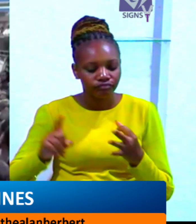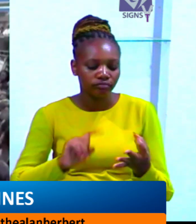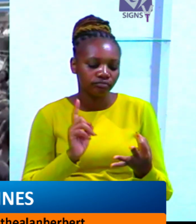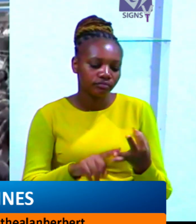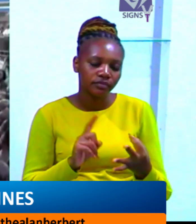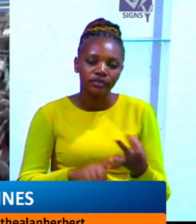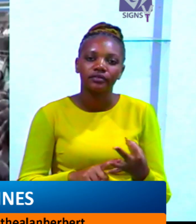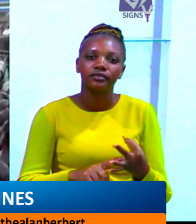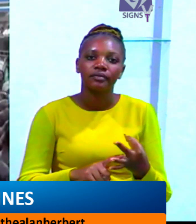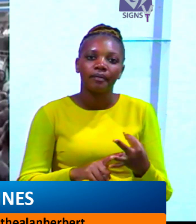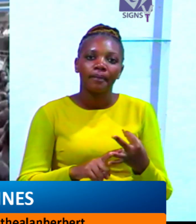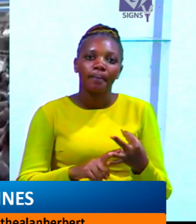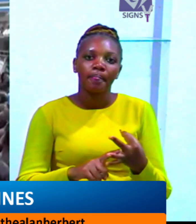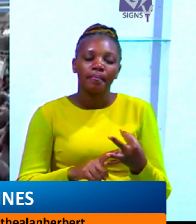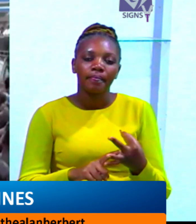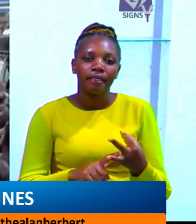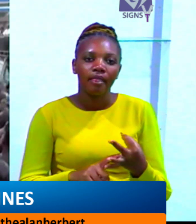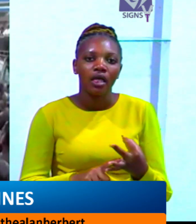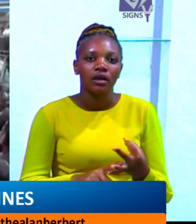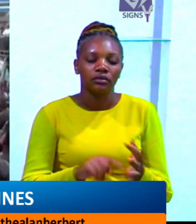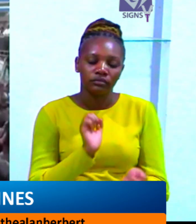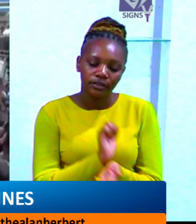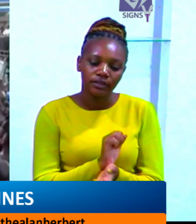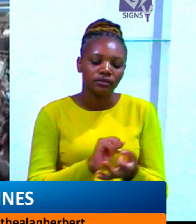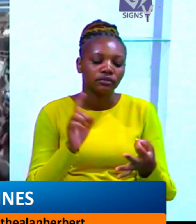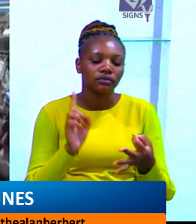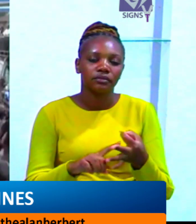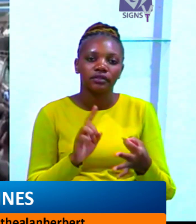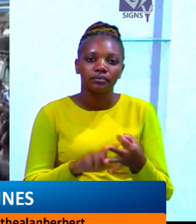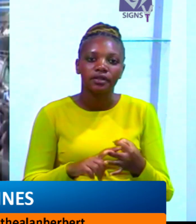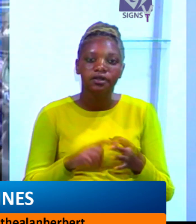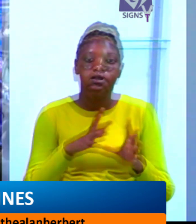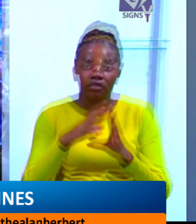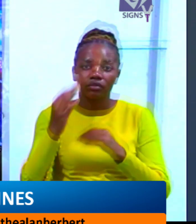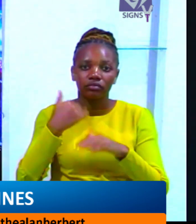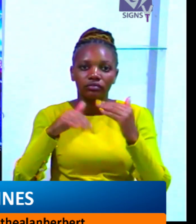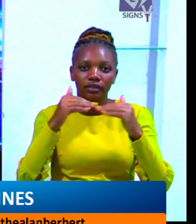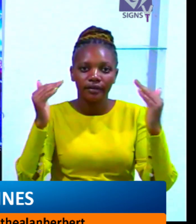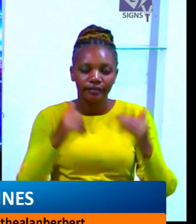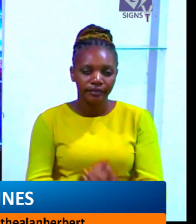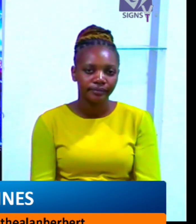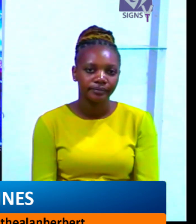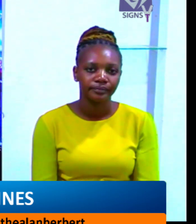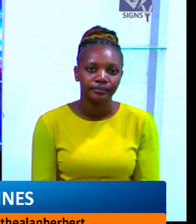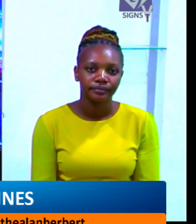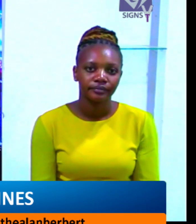either wahame Kenya ama nitawaweka jela ama wasafiri waende mbinguni.